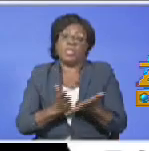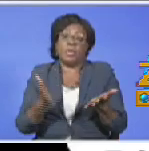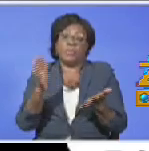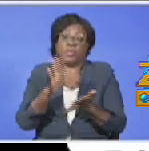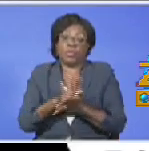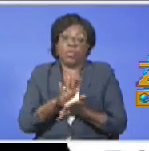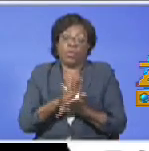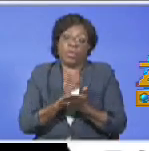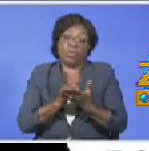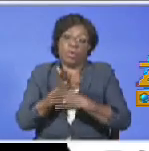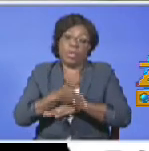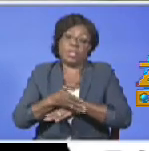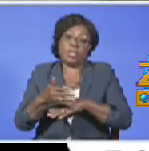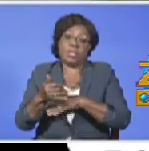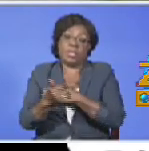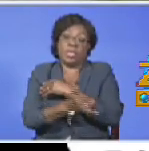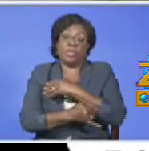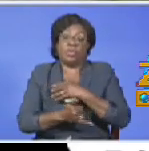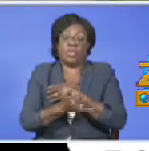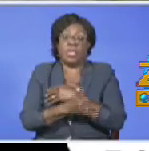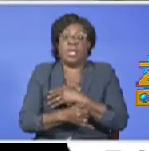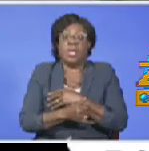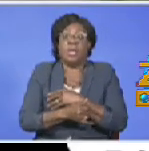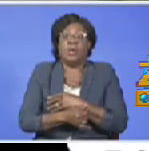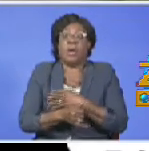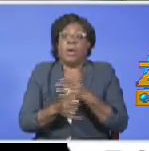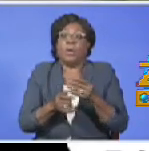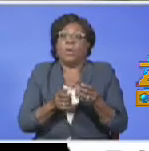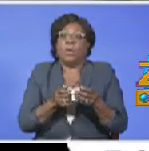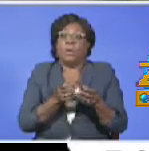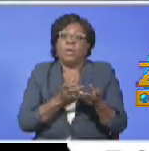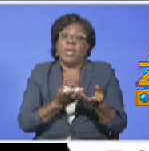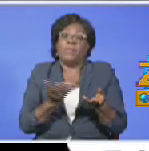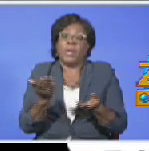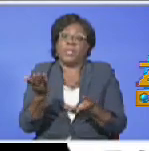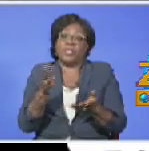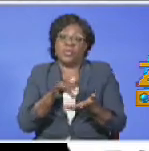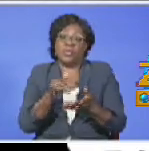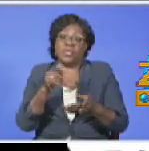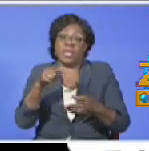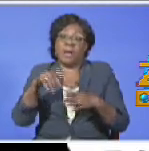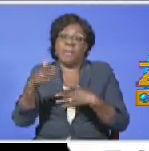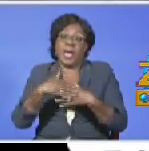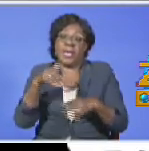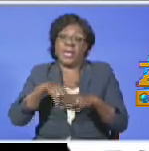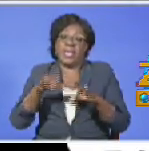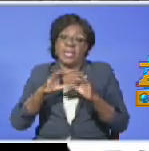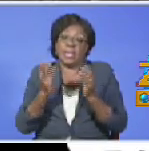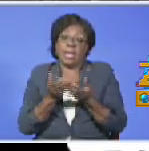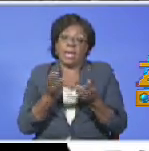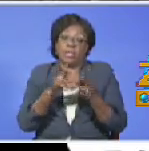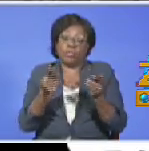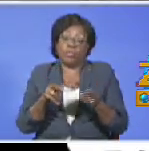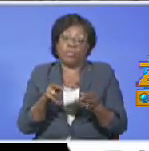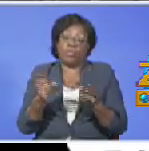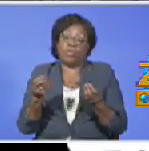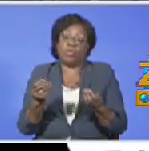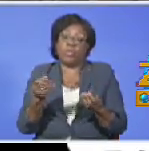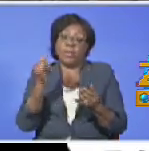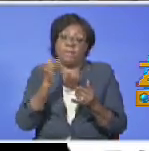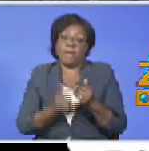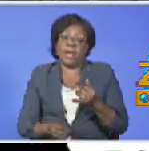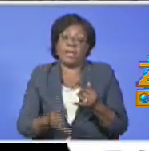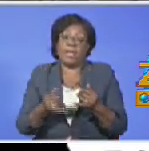students return to the classroom and sit final exams instead of doing it virtually. The face-to-face examinations are to begin on Monday with